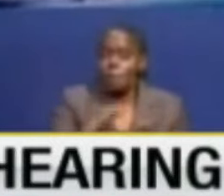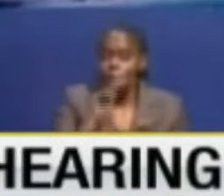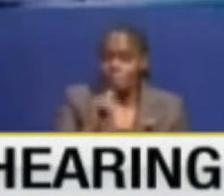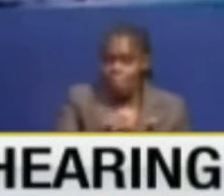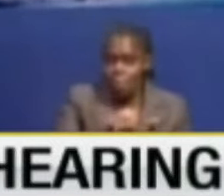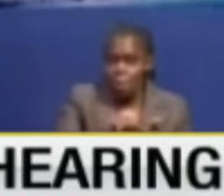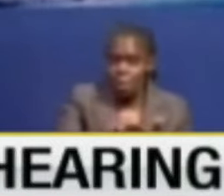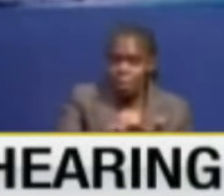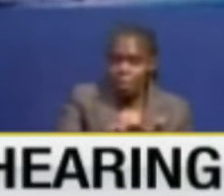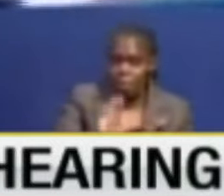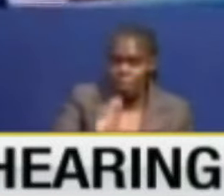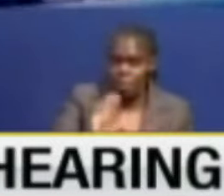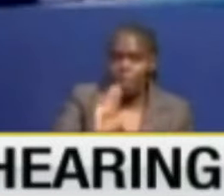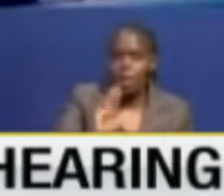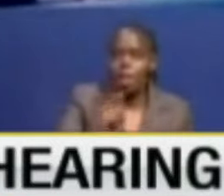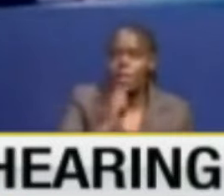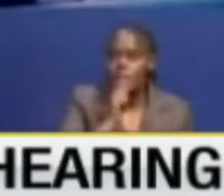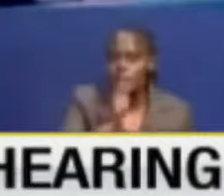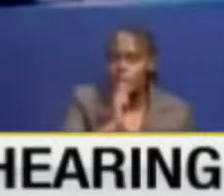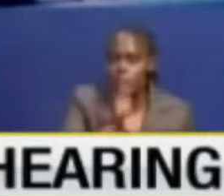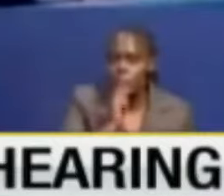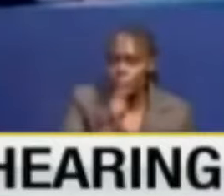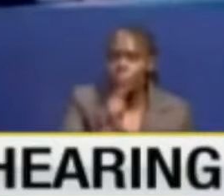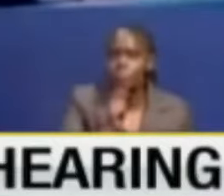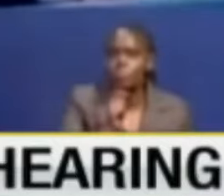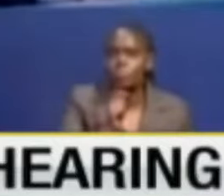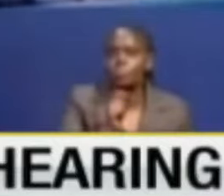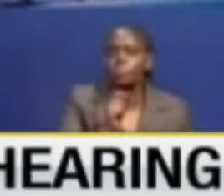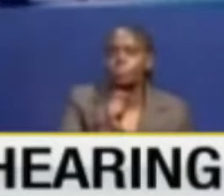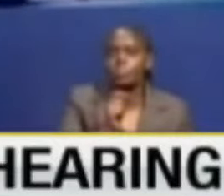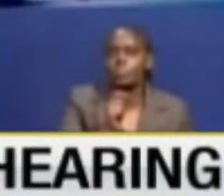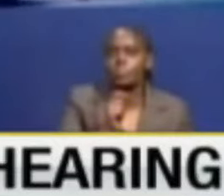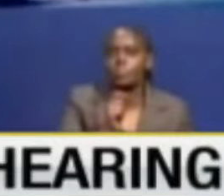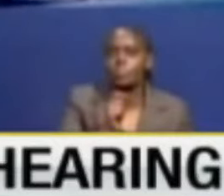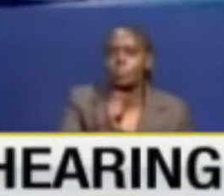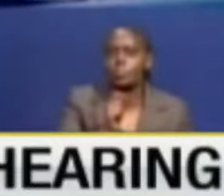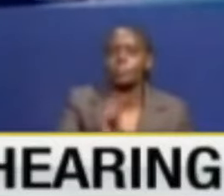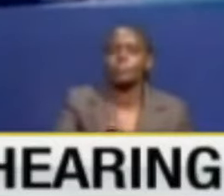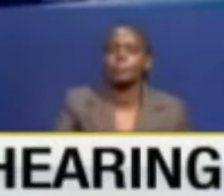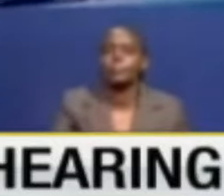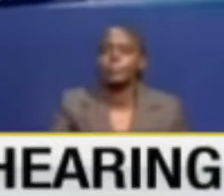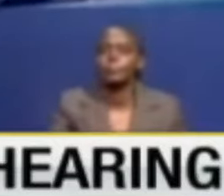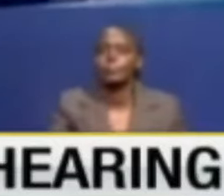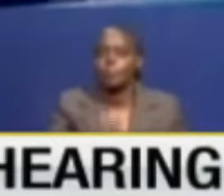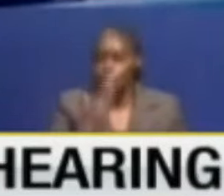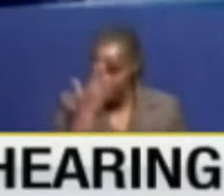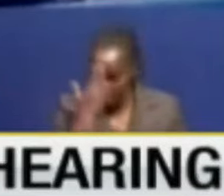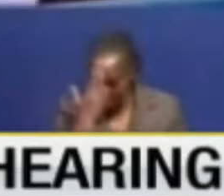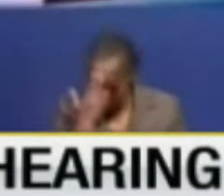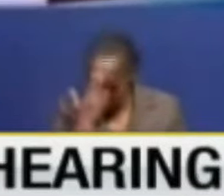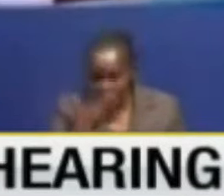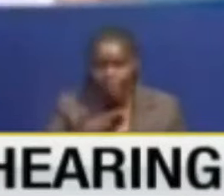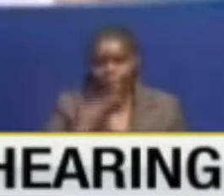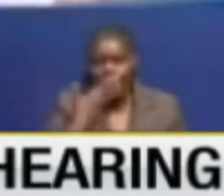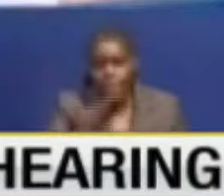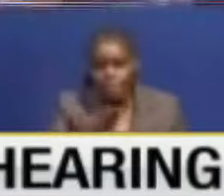their candor of their testimony by instrument of cross-examination. We humbly submit.